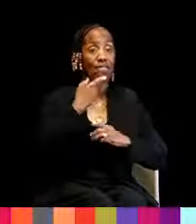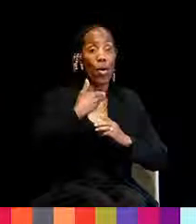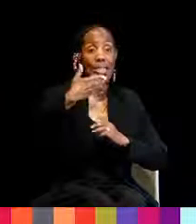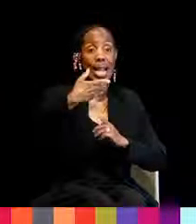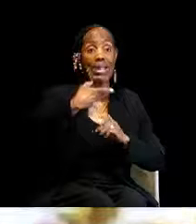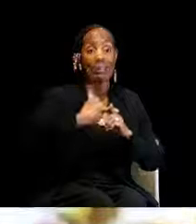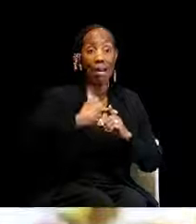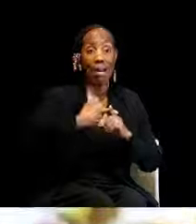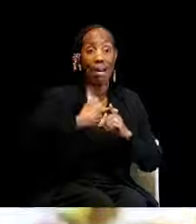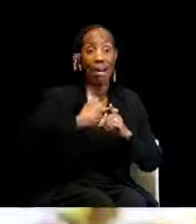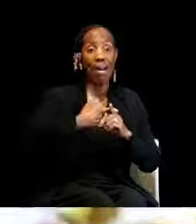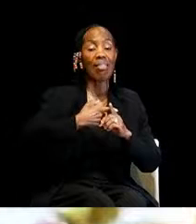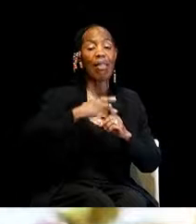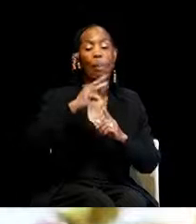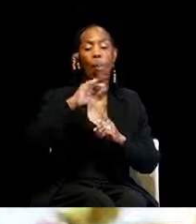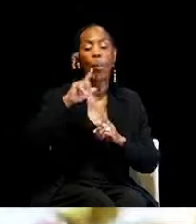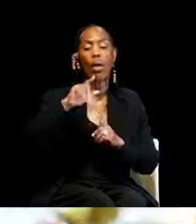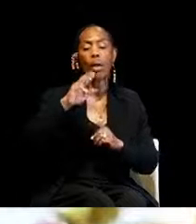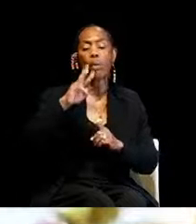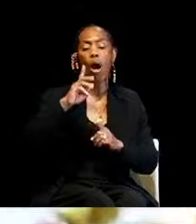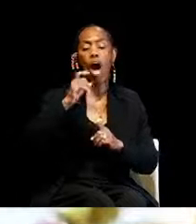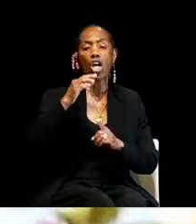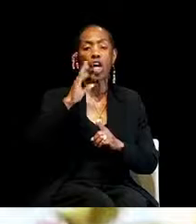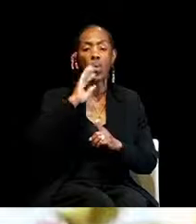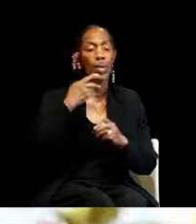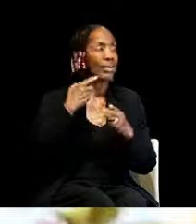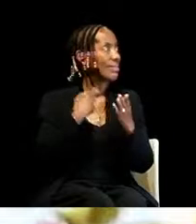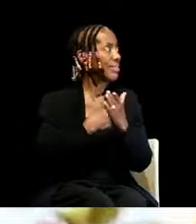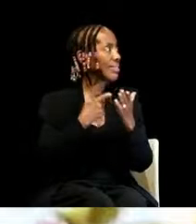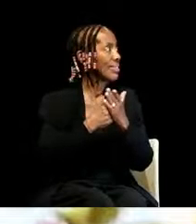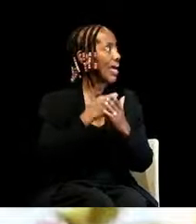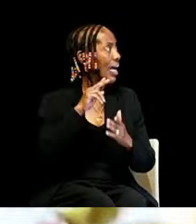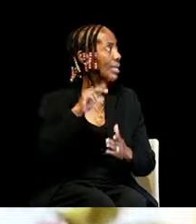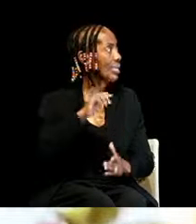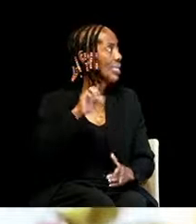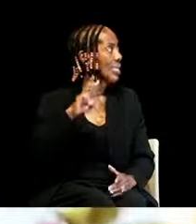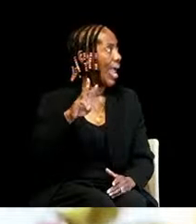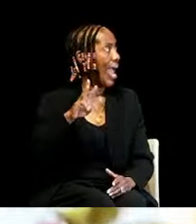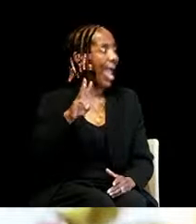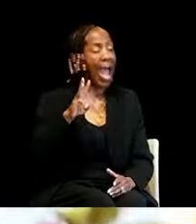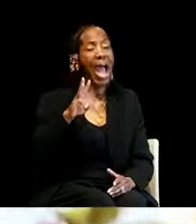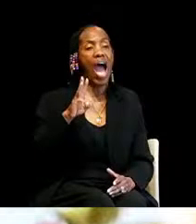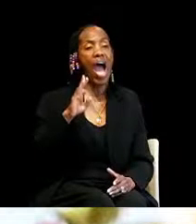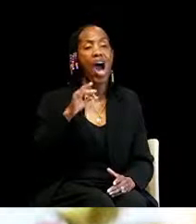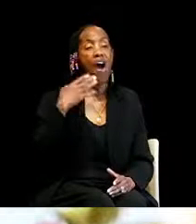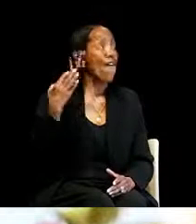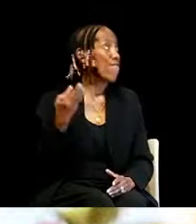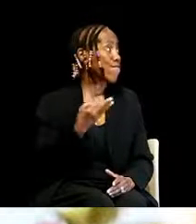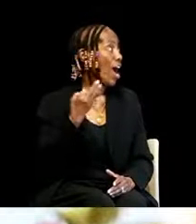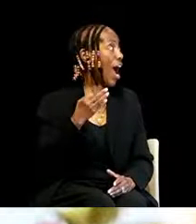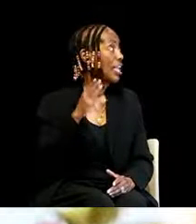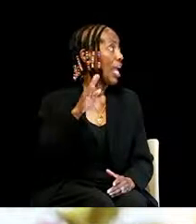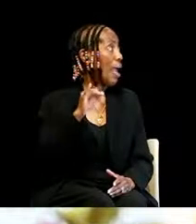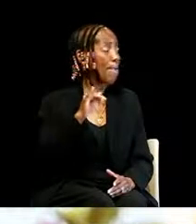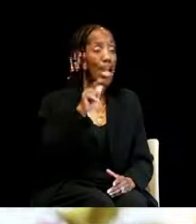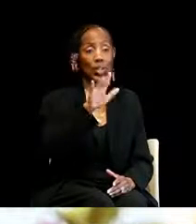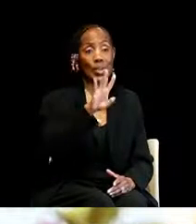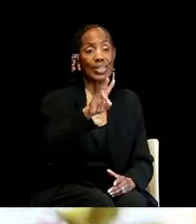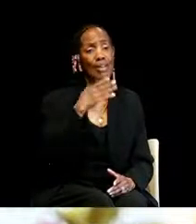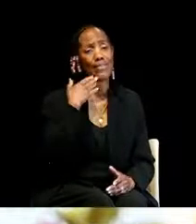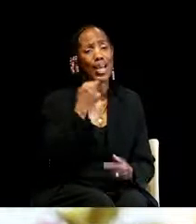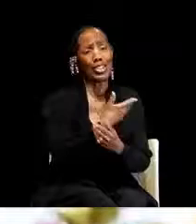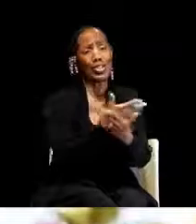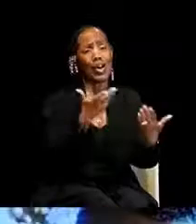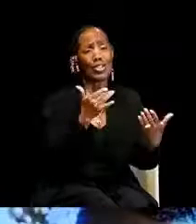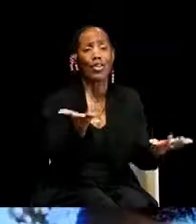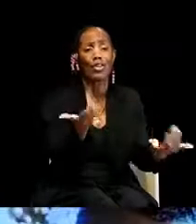month, where Will Walker is going to be talking about now. And that's going to be on Friday, May 27th. So thank you so much, you all,